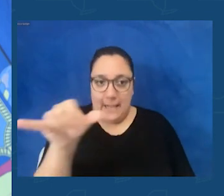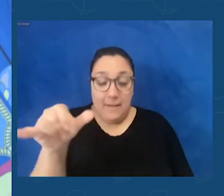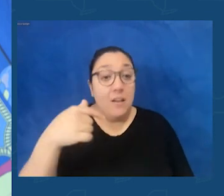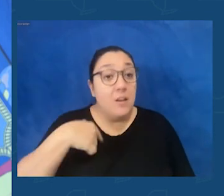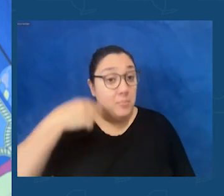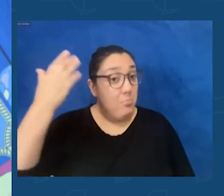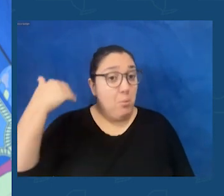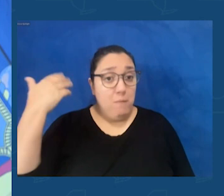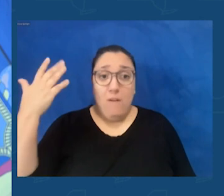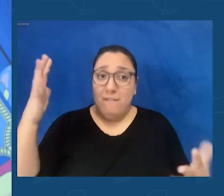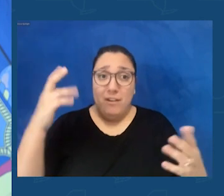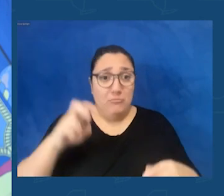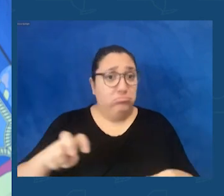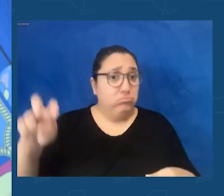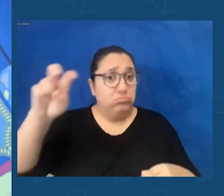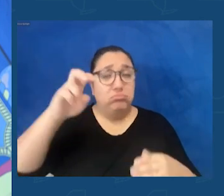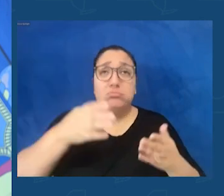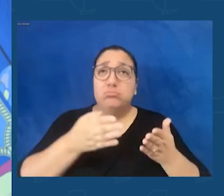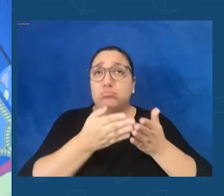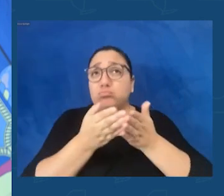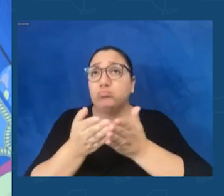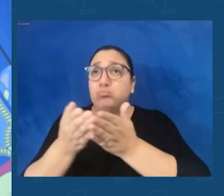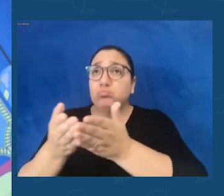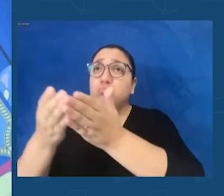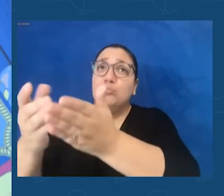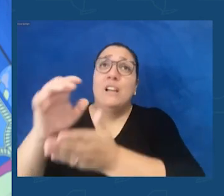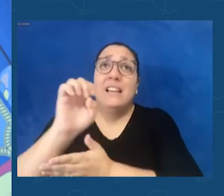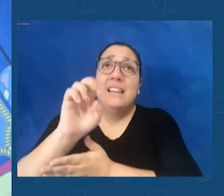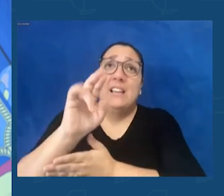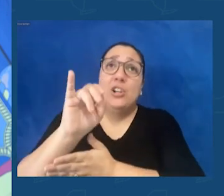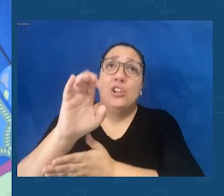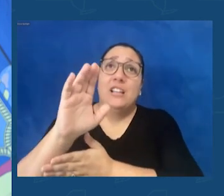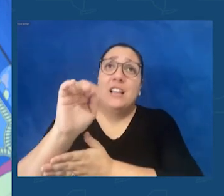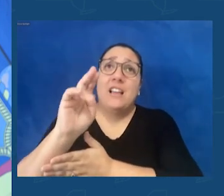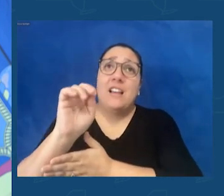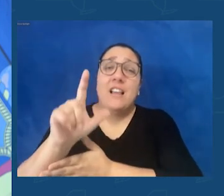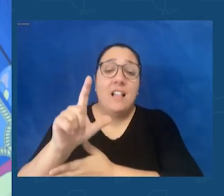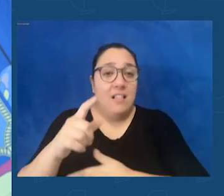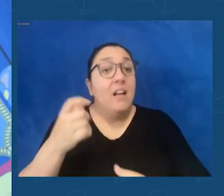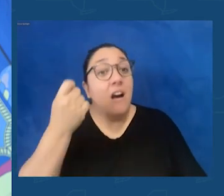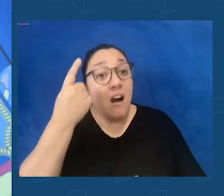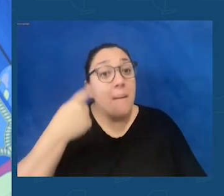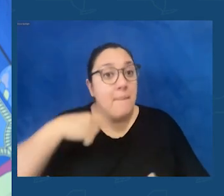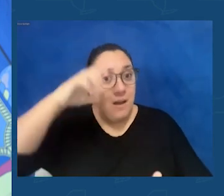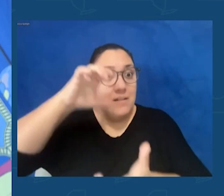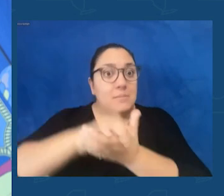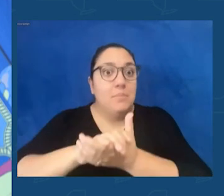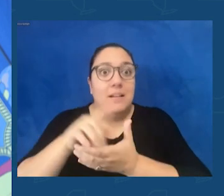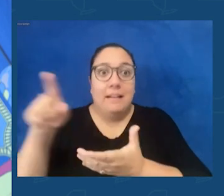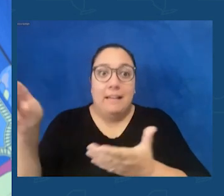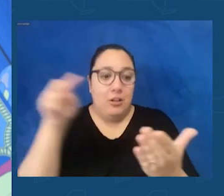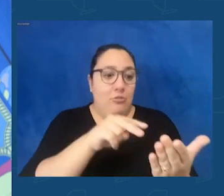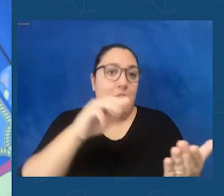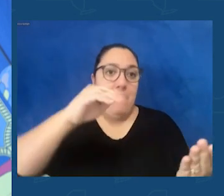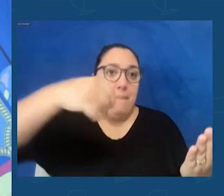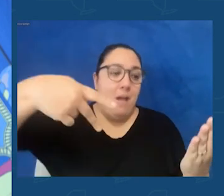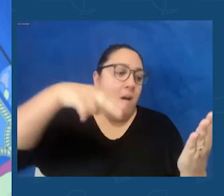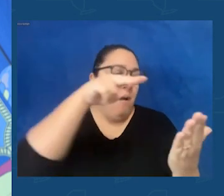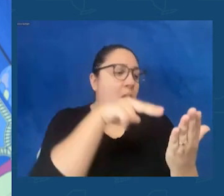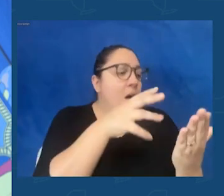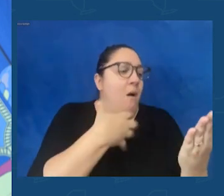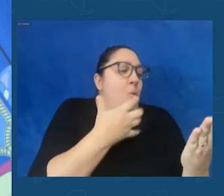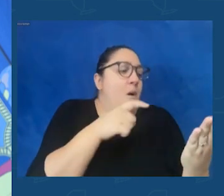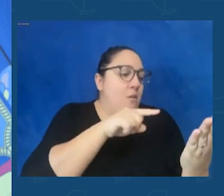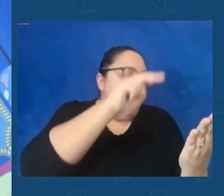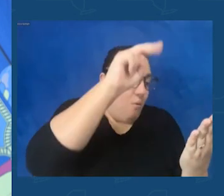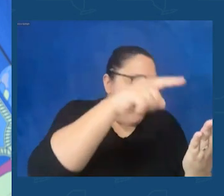I plan to make it all the way across someday, and my husband, if he was here, he'd say he's looking at the maps. He wants to go north. He wants to go up as soon as I get a